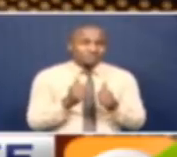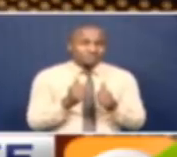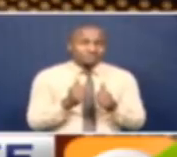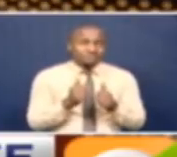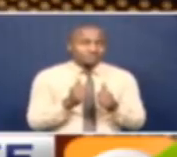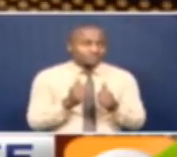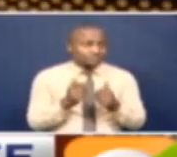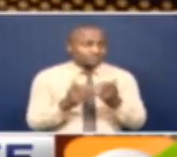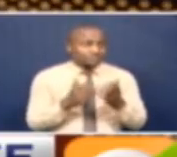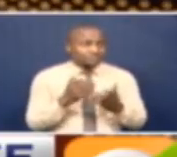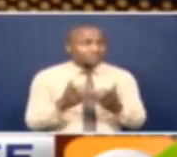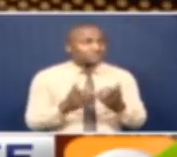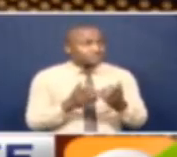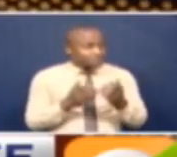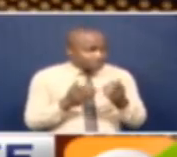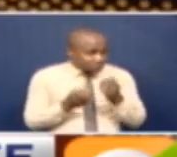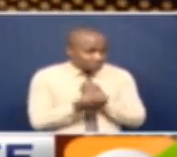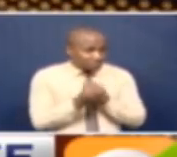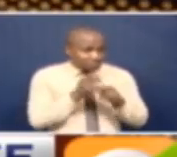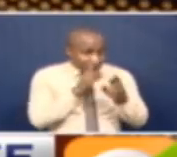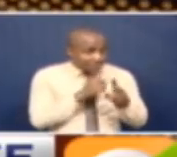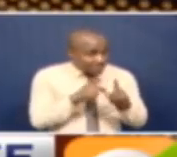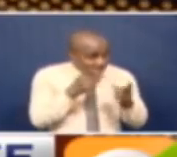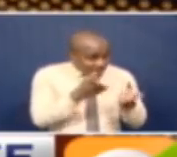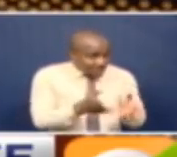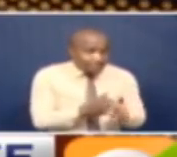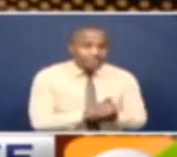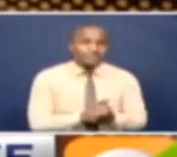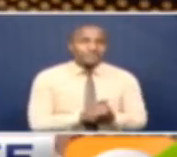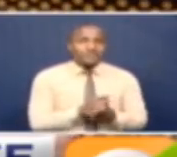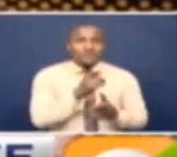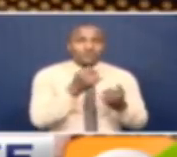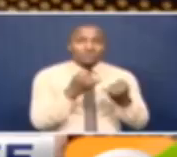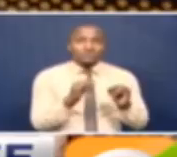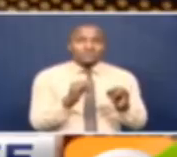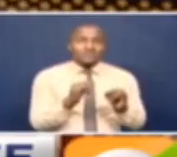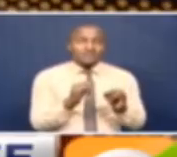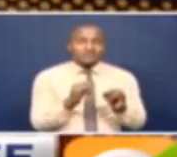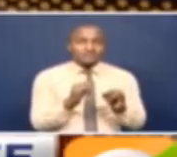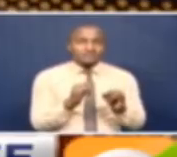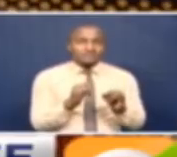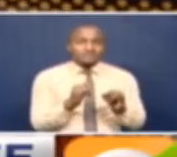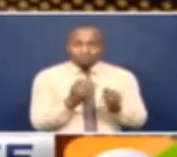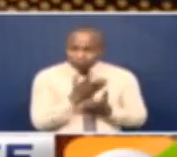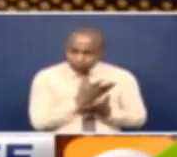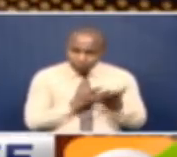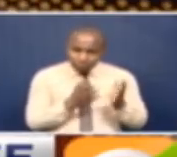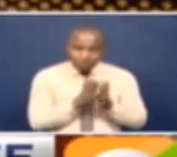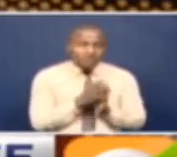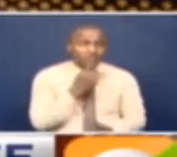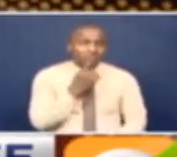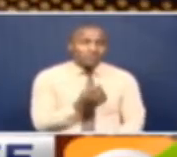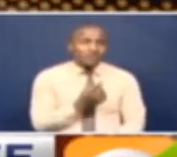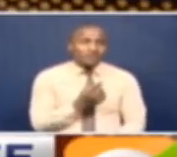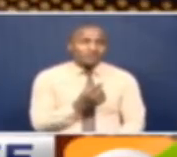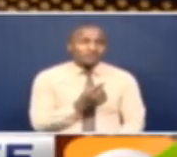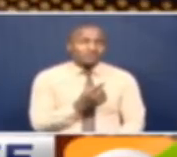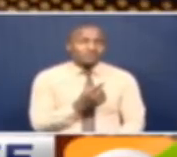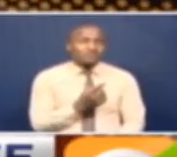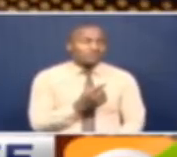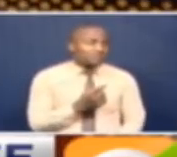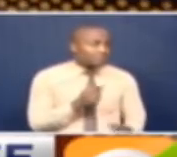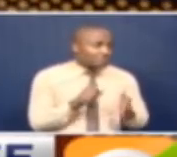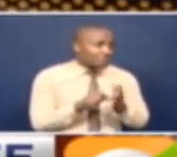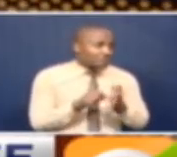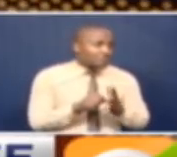extreme respect for. But here you are. You try to go and associate with Moi. You hit a wall. You associate with Kibaki.